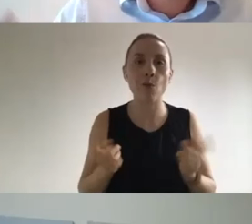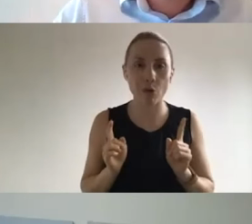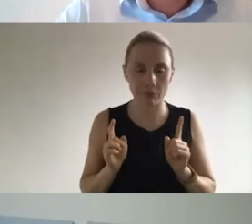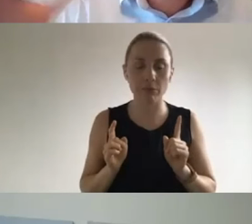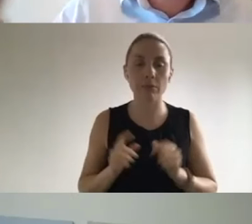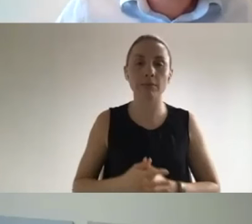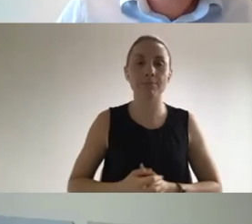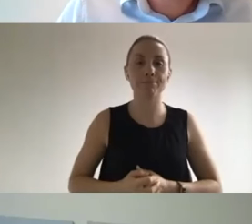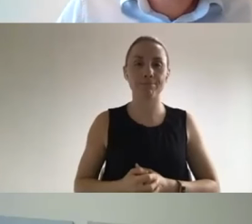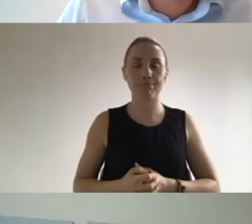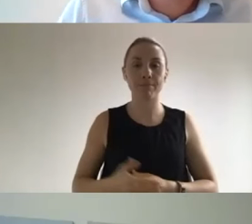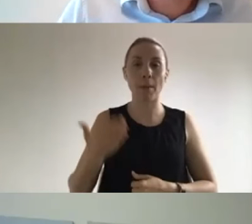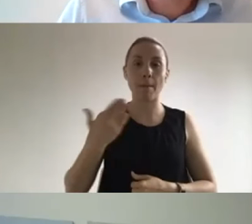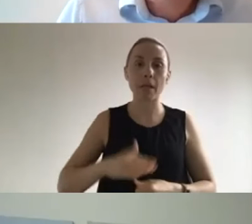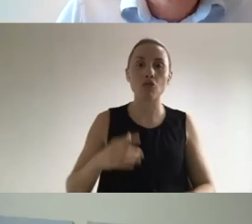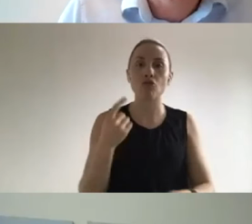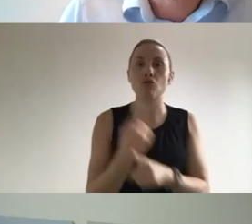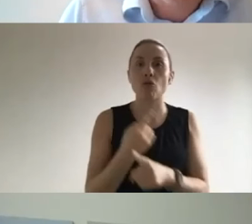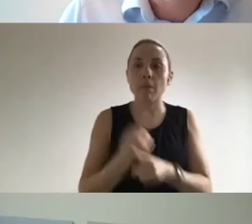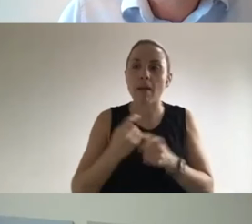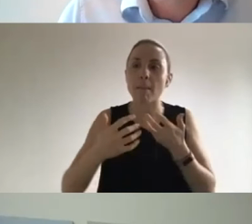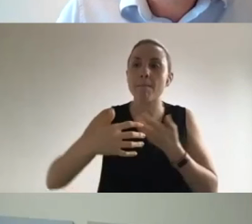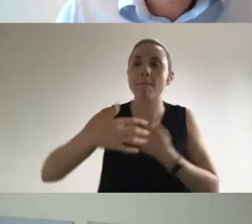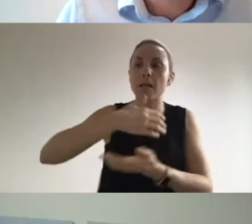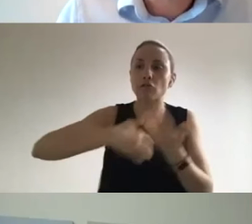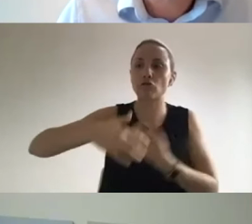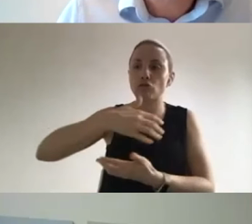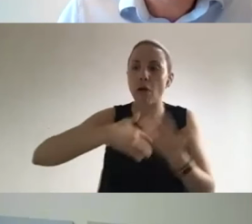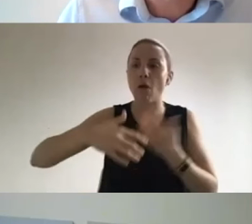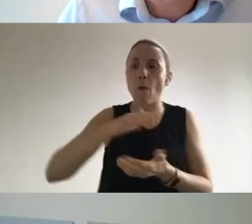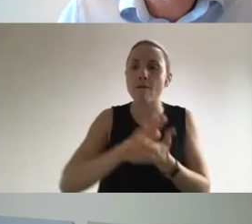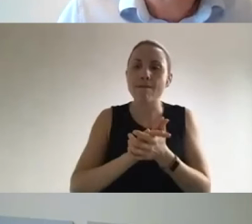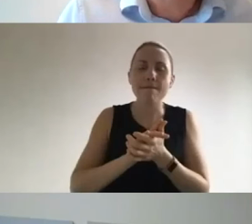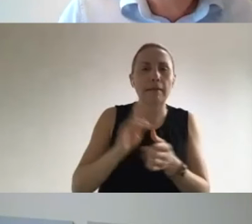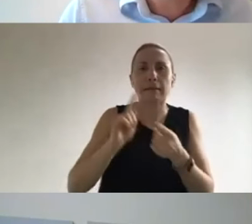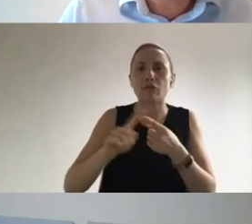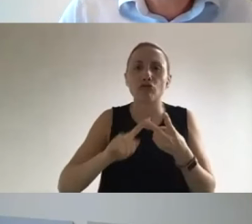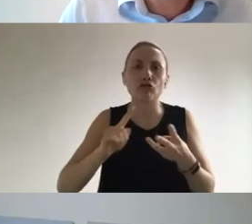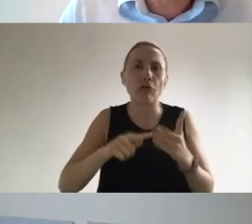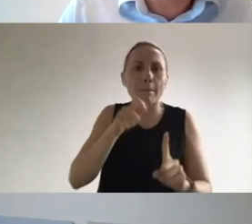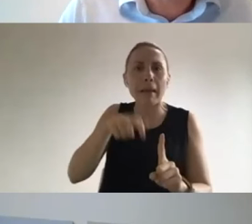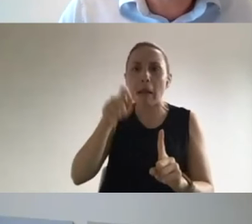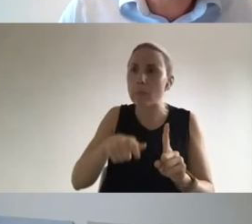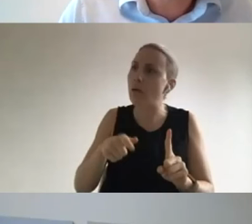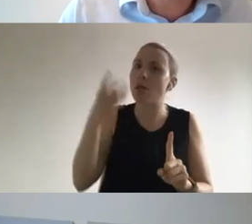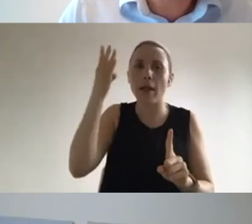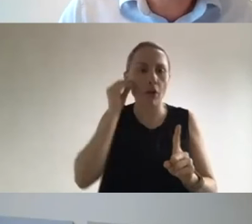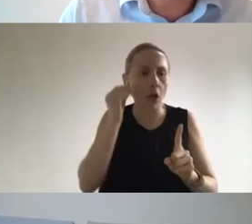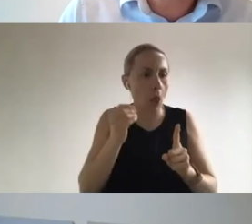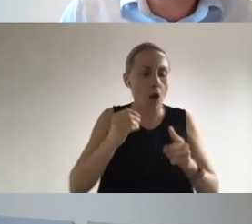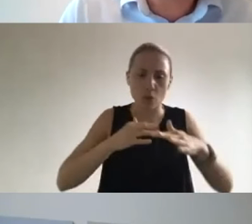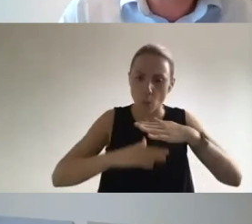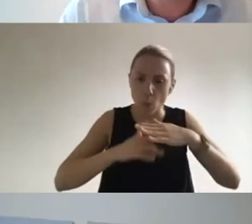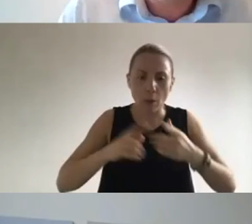whole kind of heterogeneous, mix of people with different types of hearing loss. So how do we use biomarkers? How do